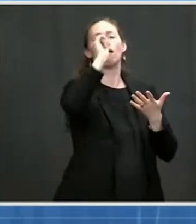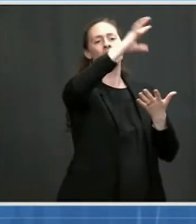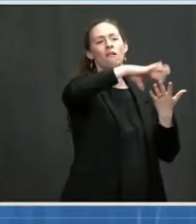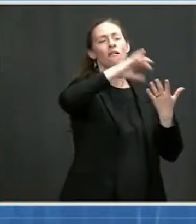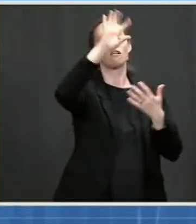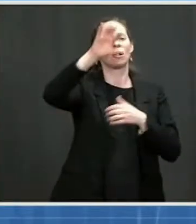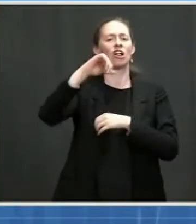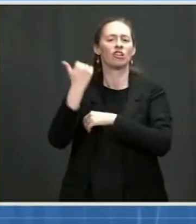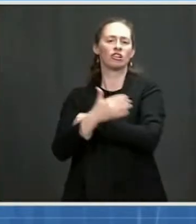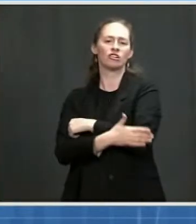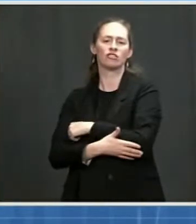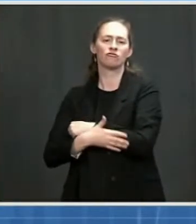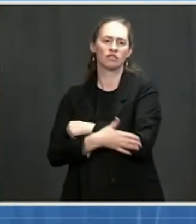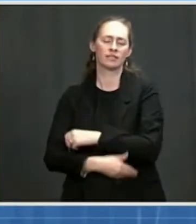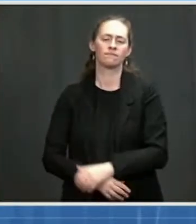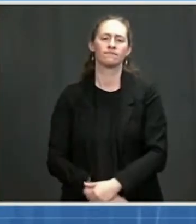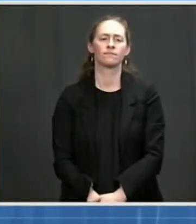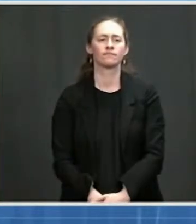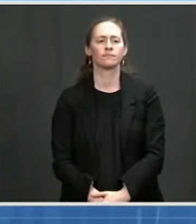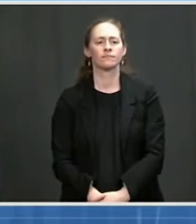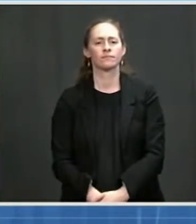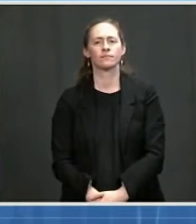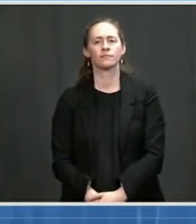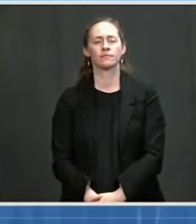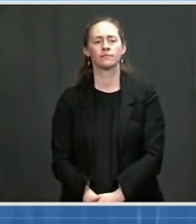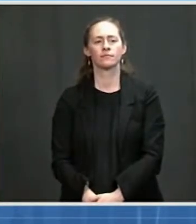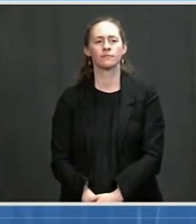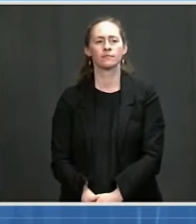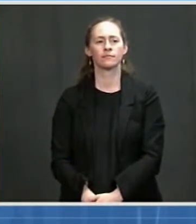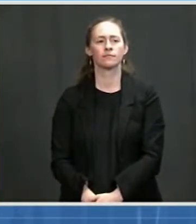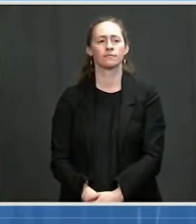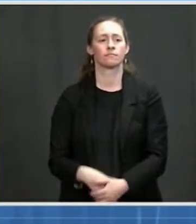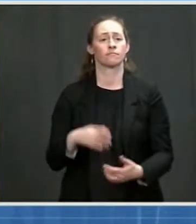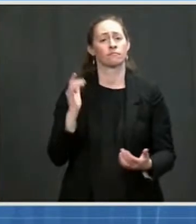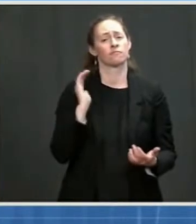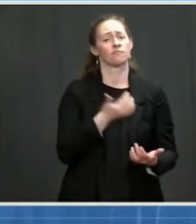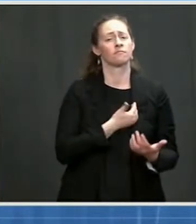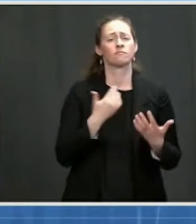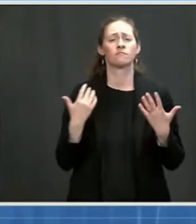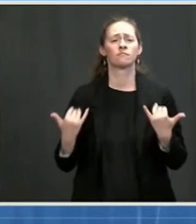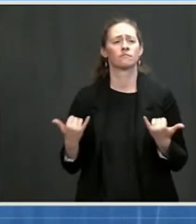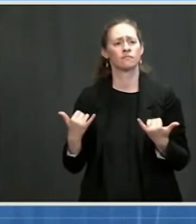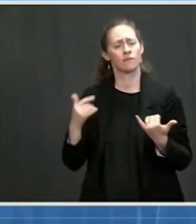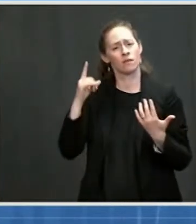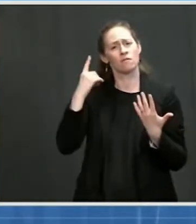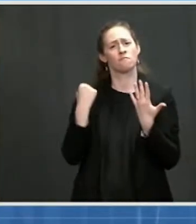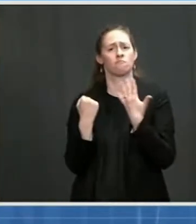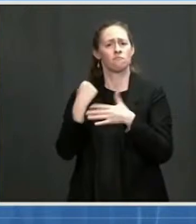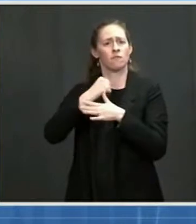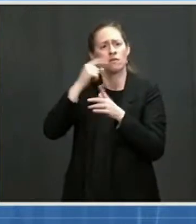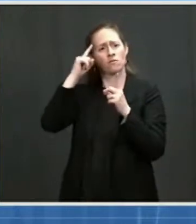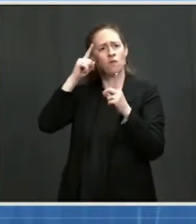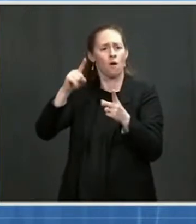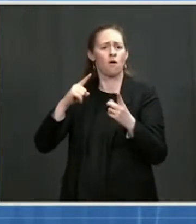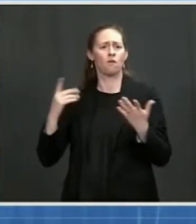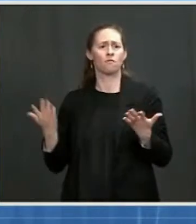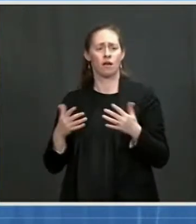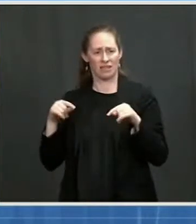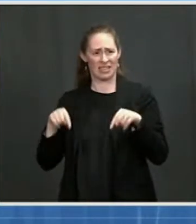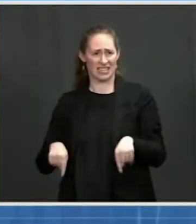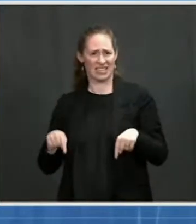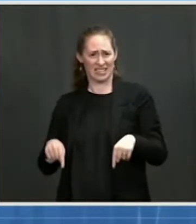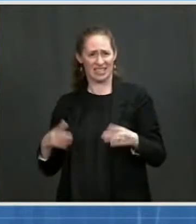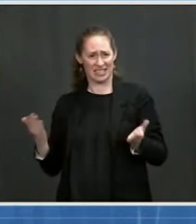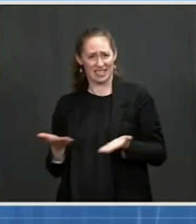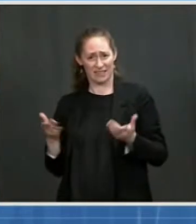have the capacity. I will say that it is our first objective and prime hope that people in this country use the doses